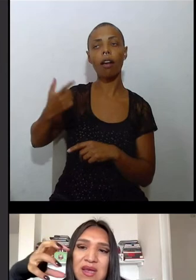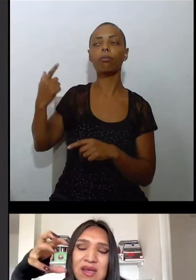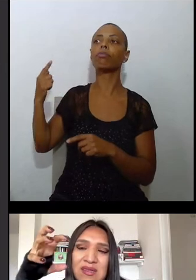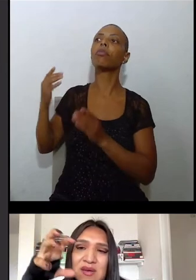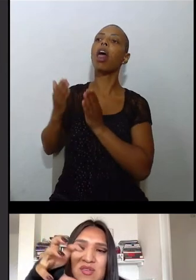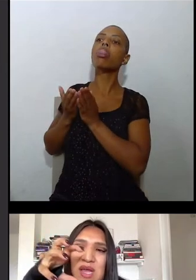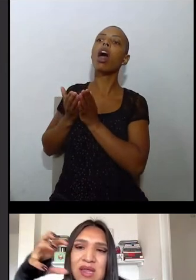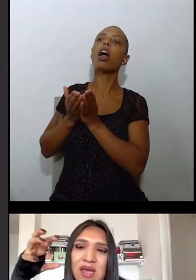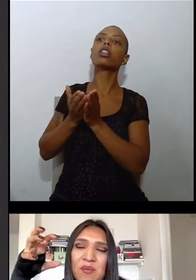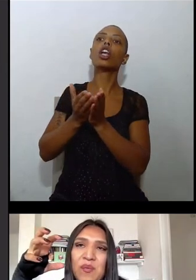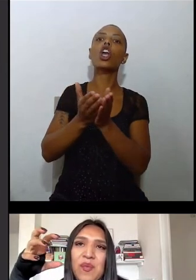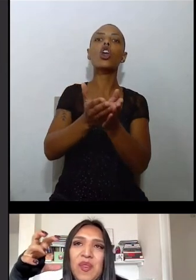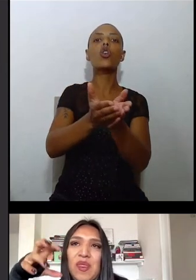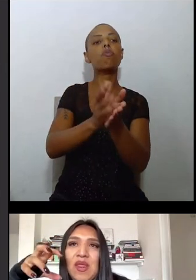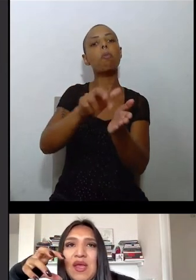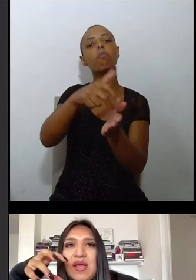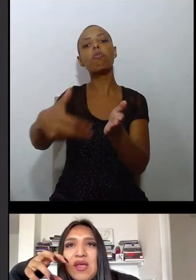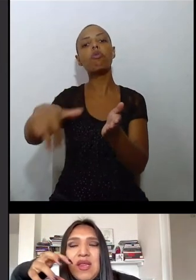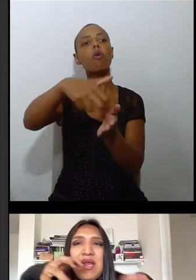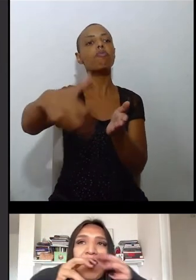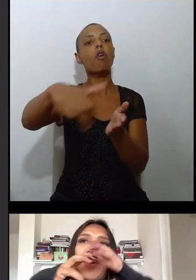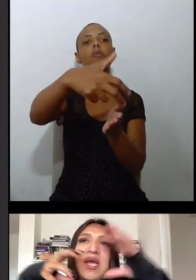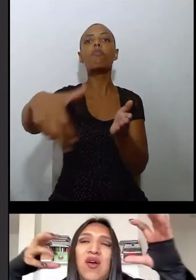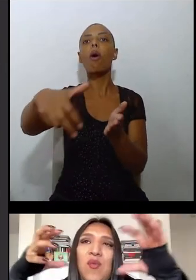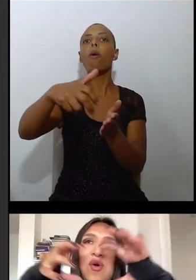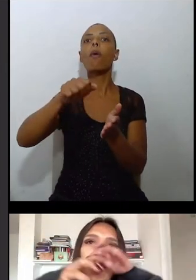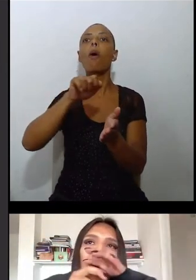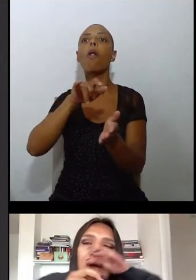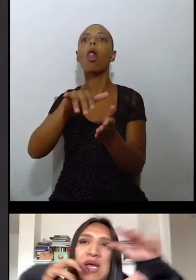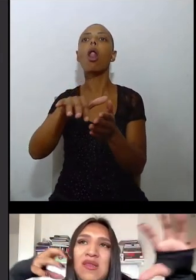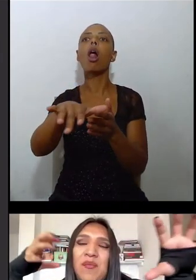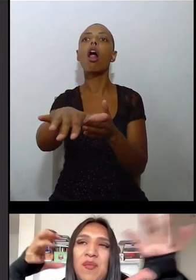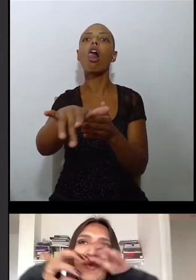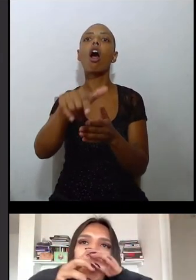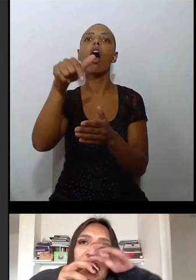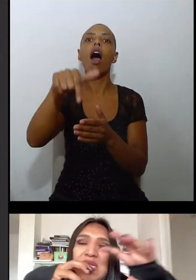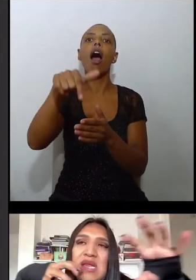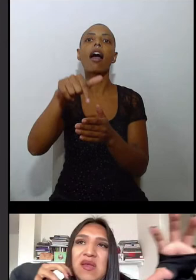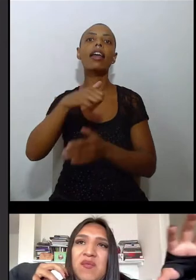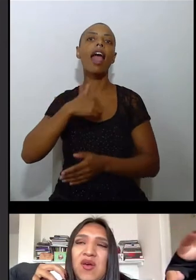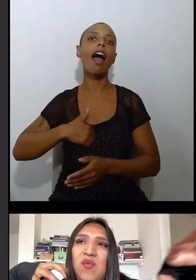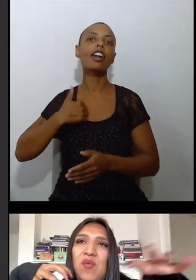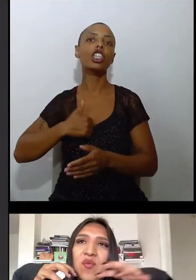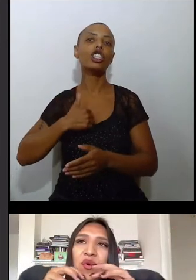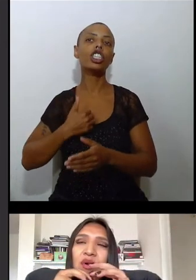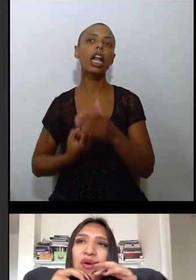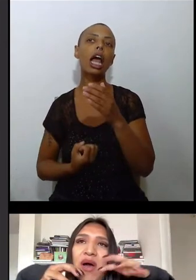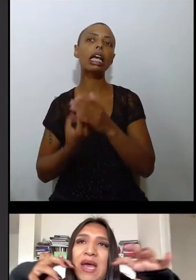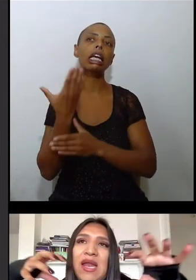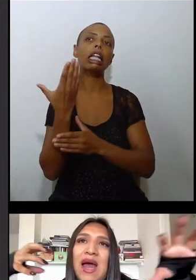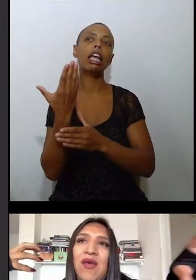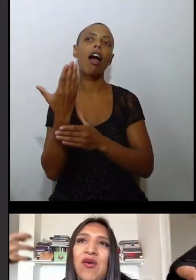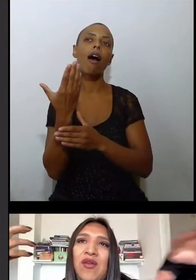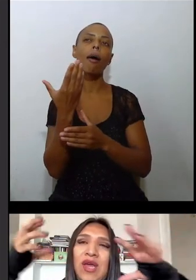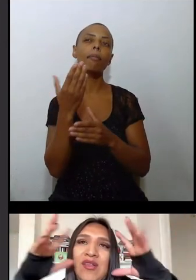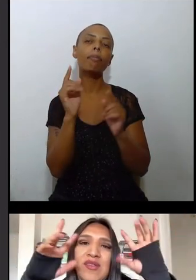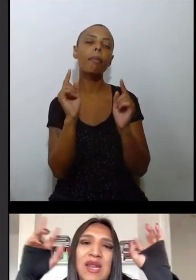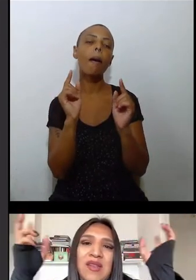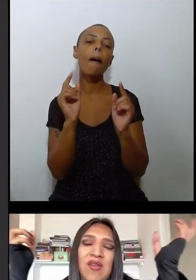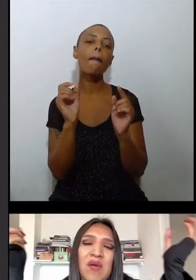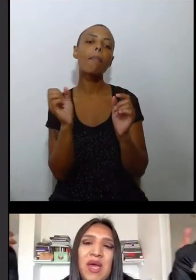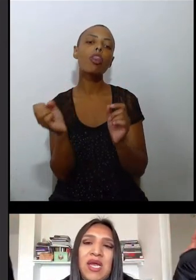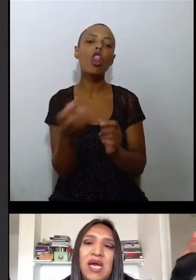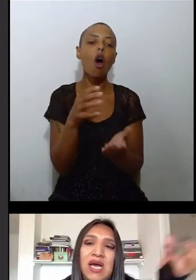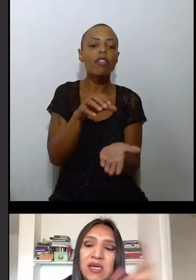argentines descended from ships to our country and that Argentina is like a smaller